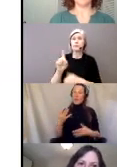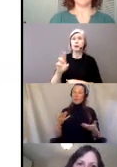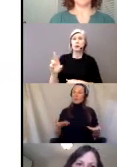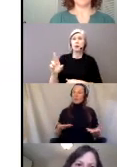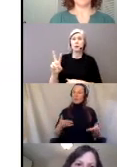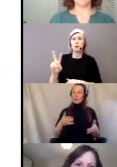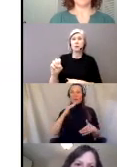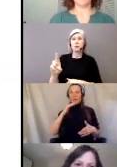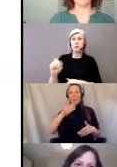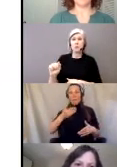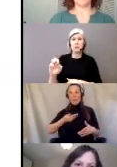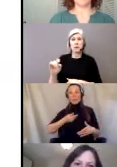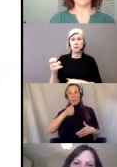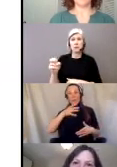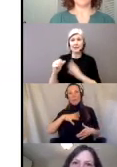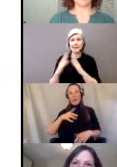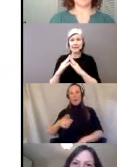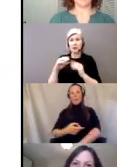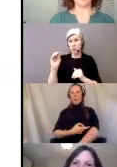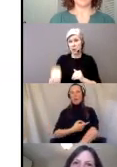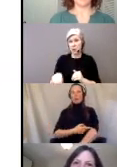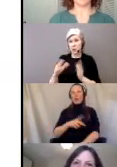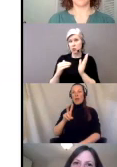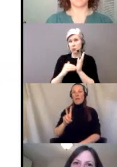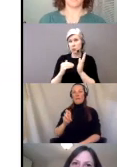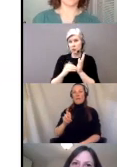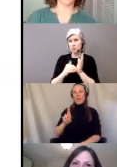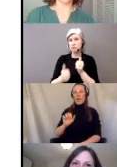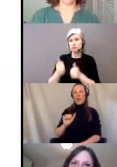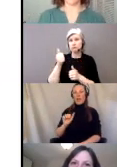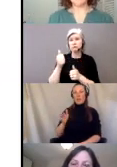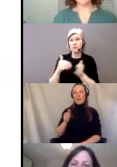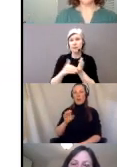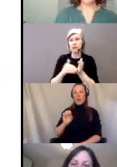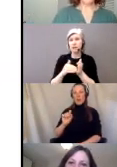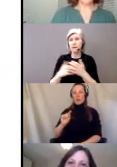Medical Officer for Health, for some opening remarks and to provide context for our event.